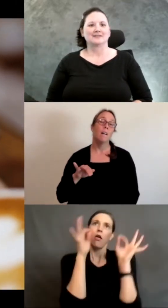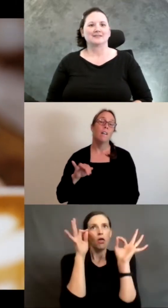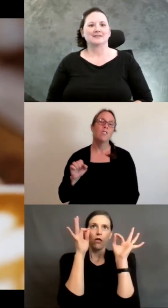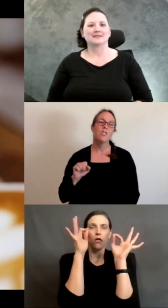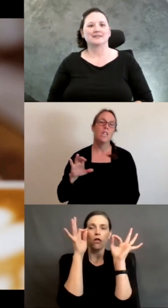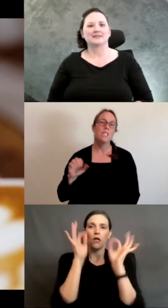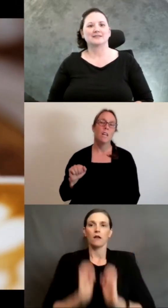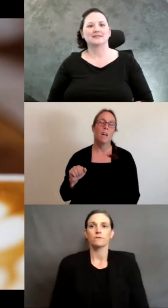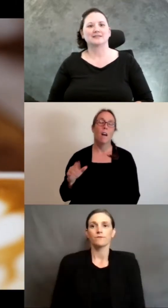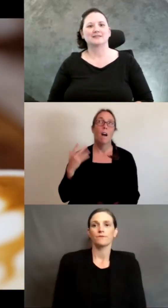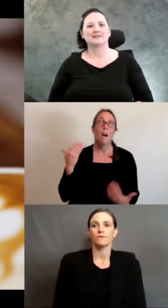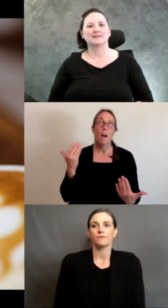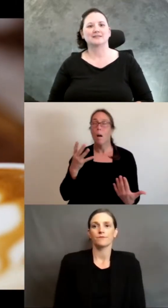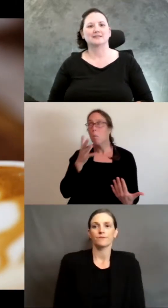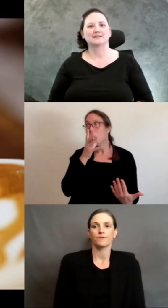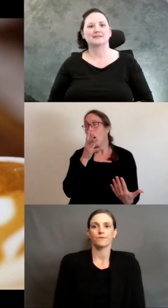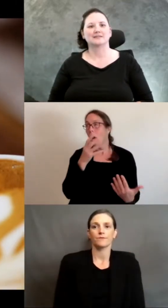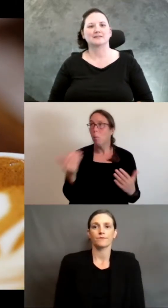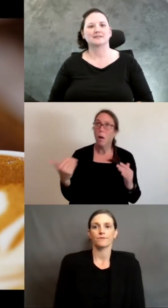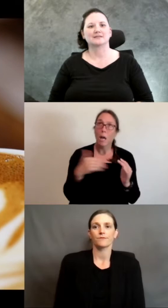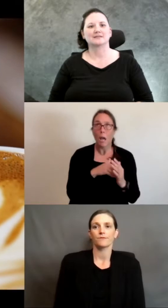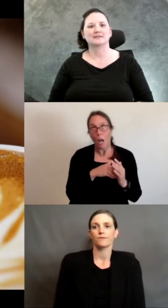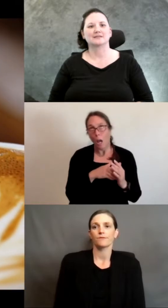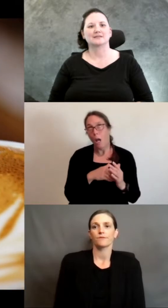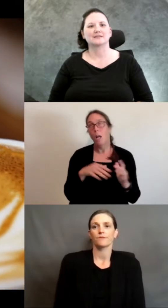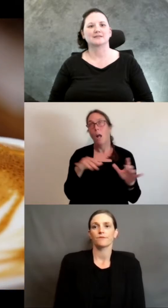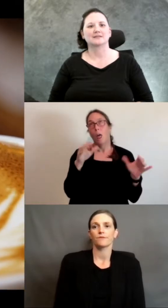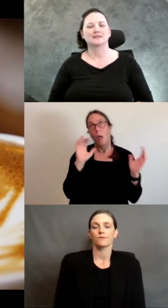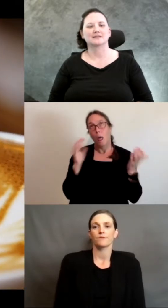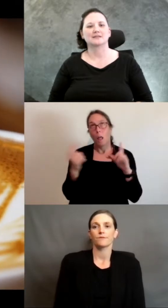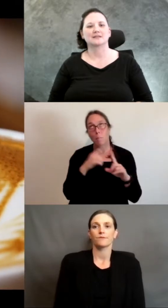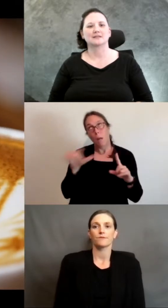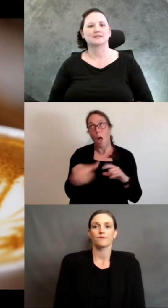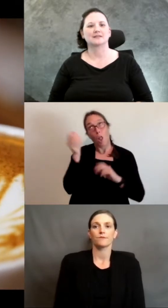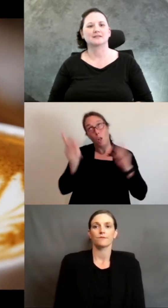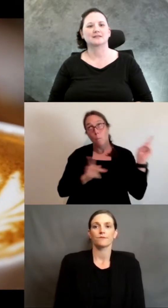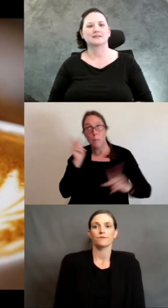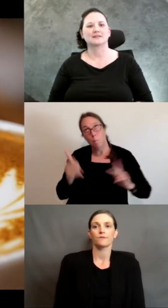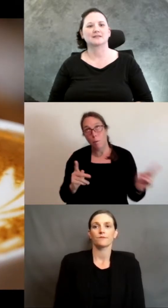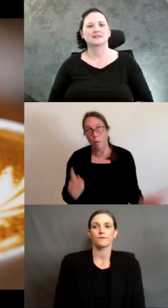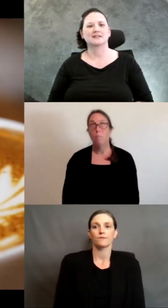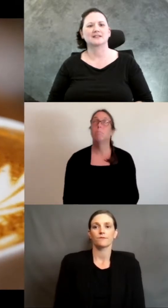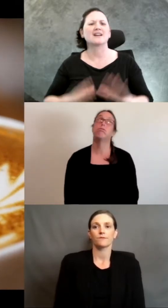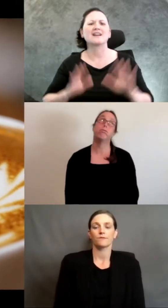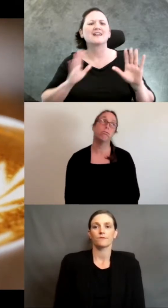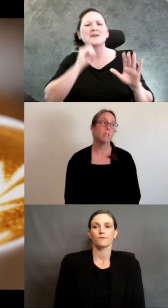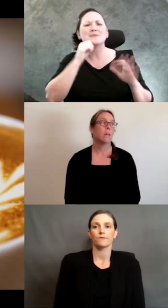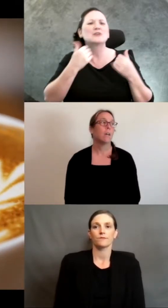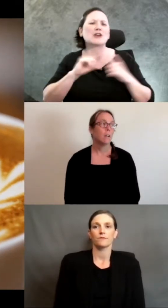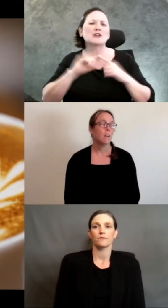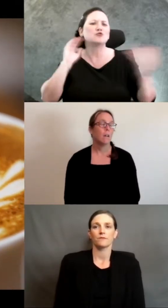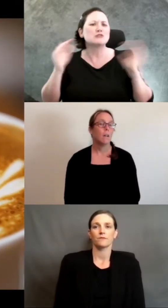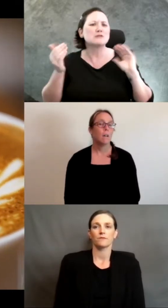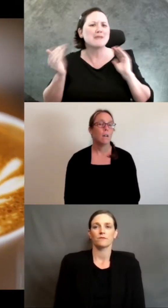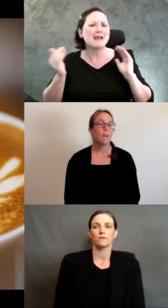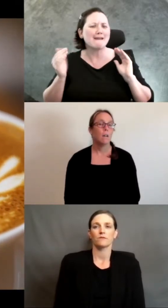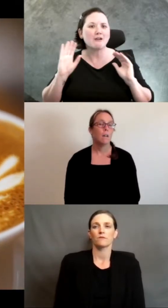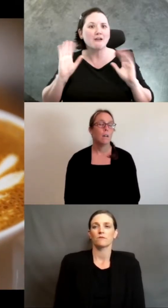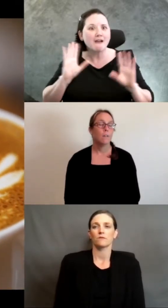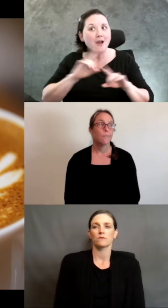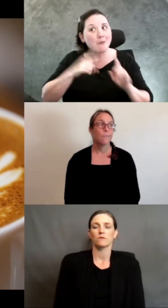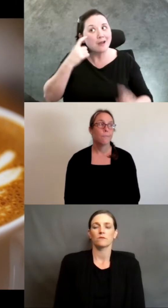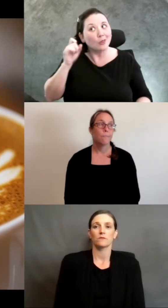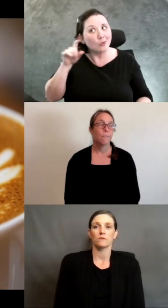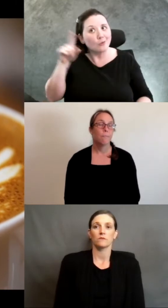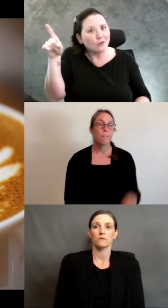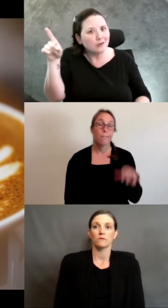comparing me to other people. I'm not trying to compare you to other people. But Jess, look at what you can do if you put